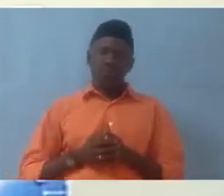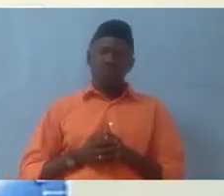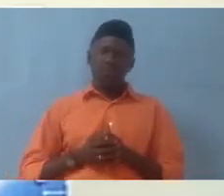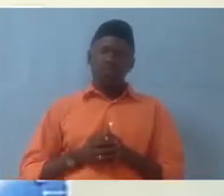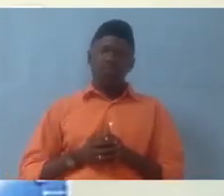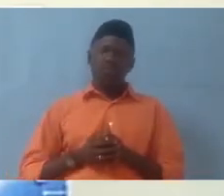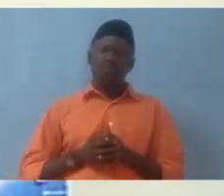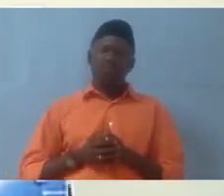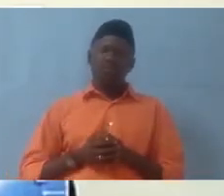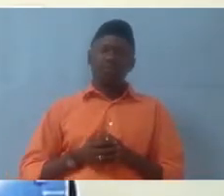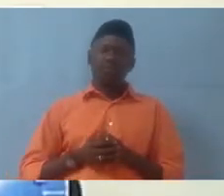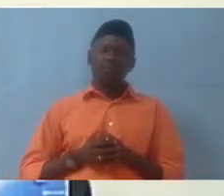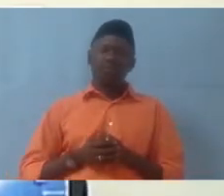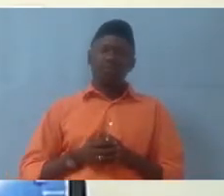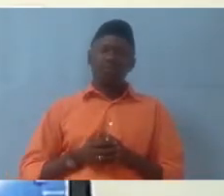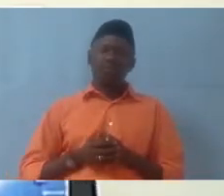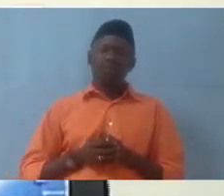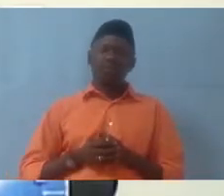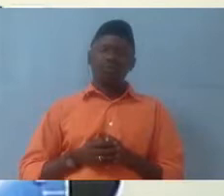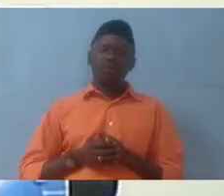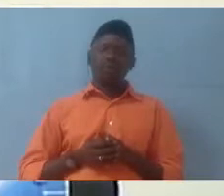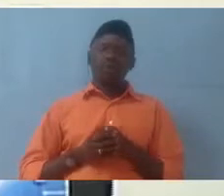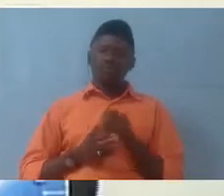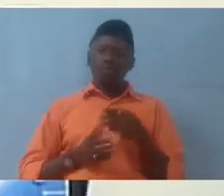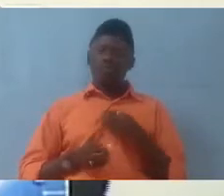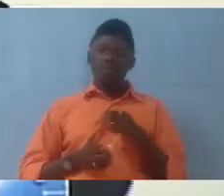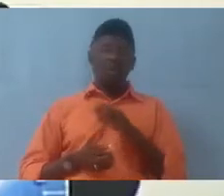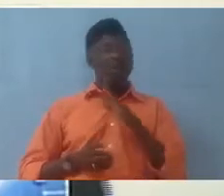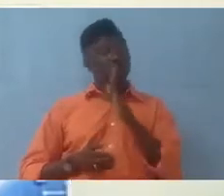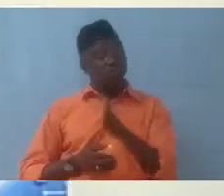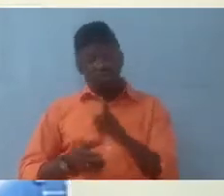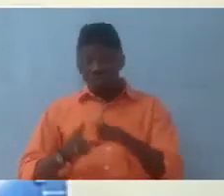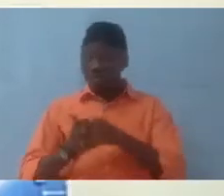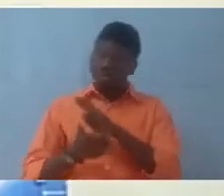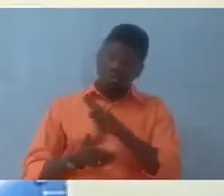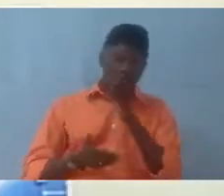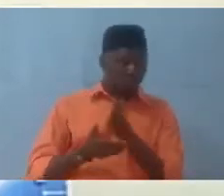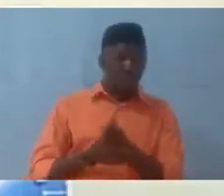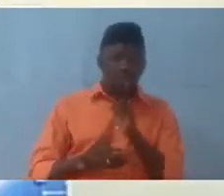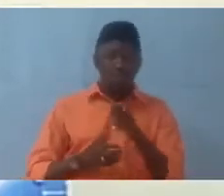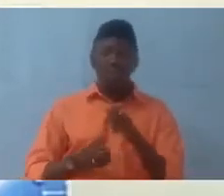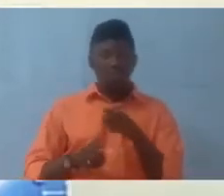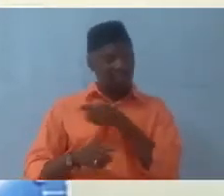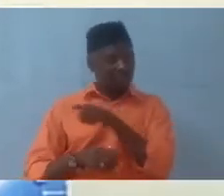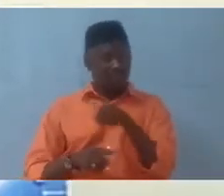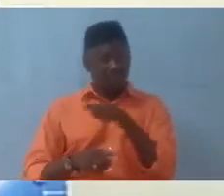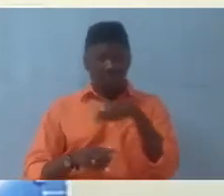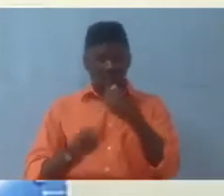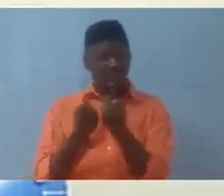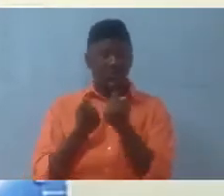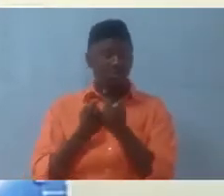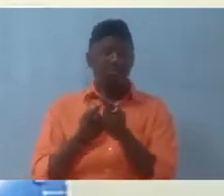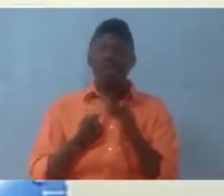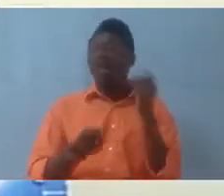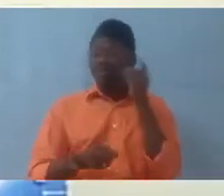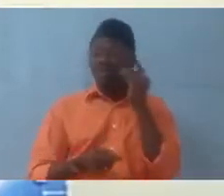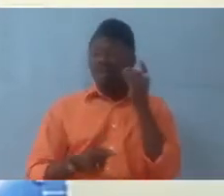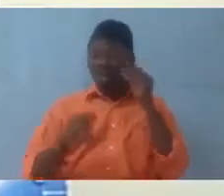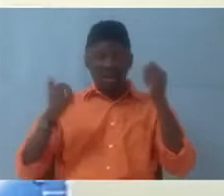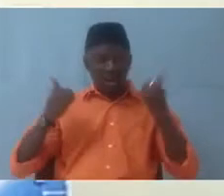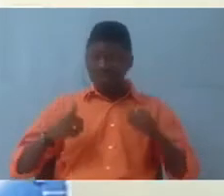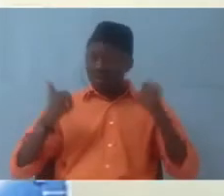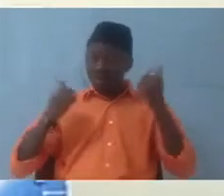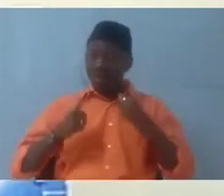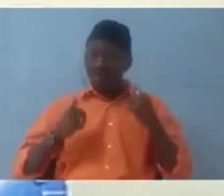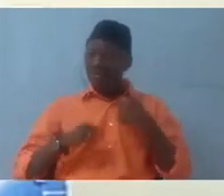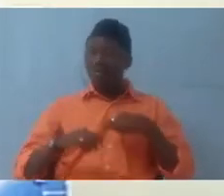then these were daily occurrences that were happening within the society at the time mo xam deug la wala deug dal way li na moy yi nga xamne ne mo daan xew